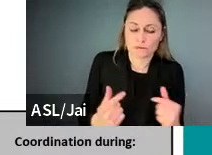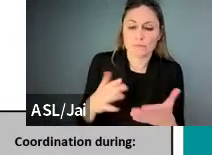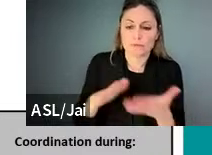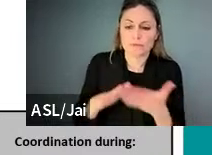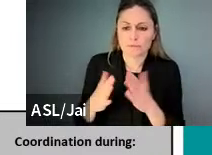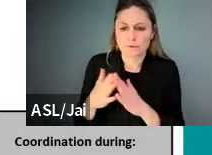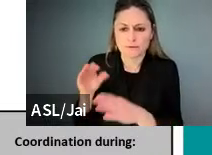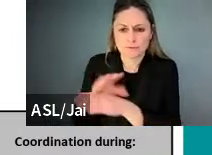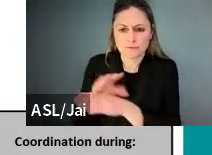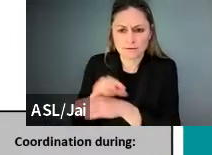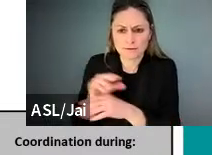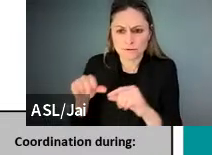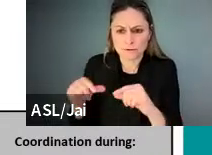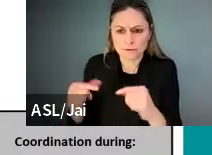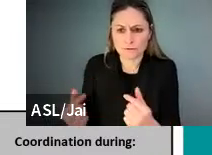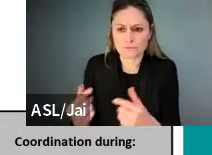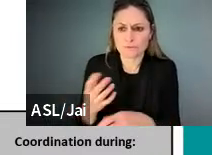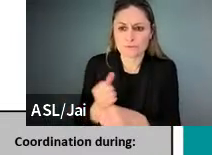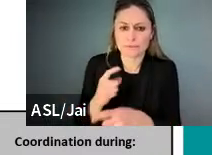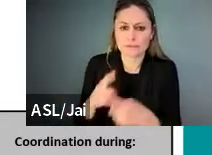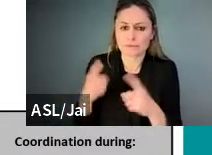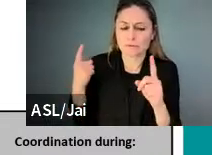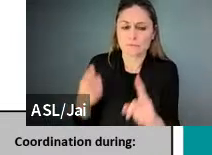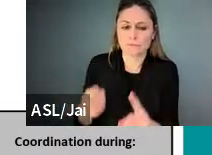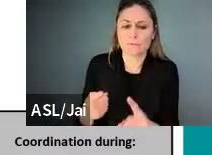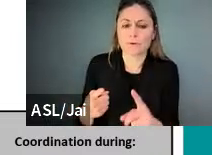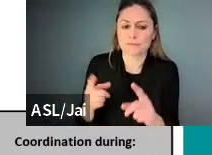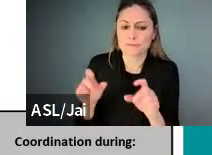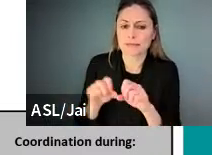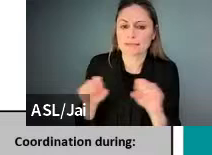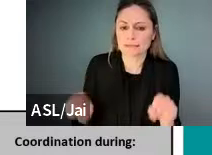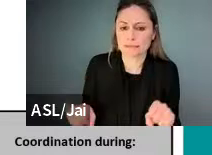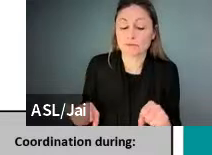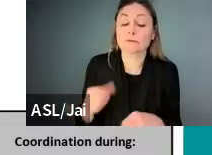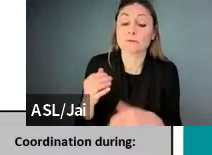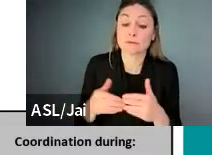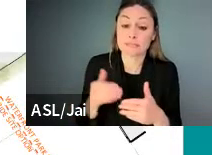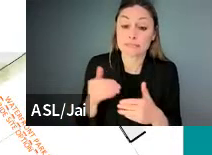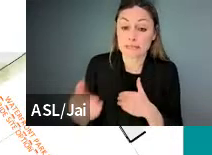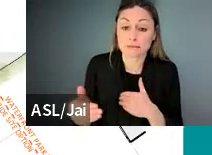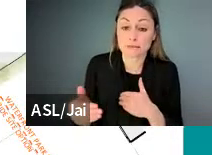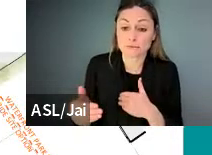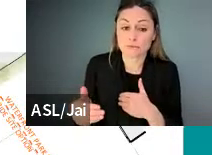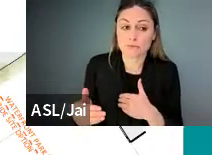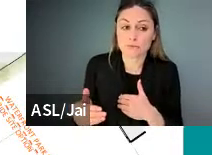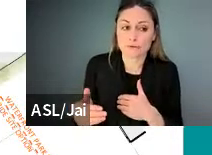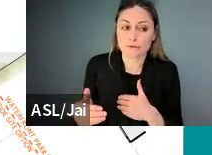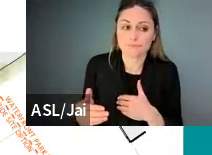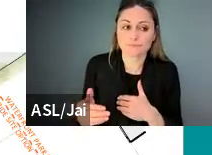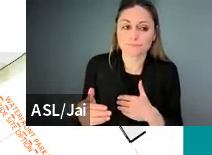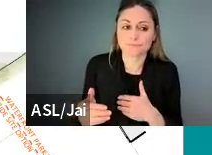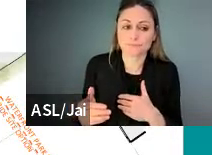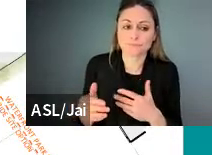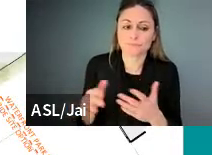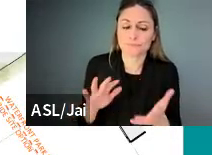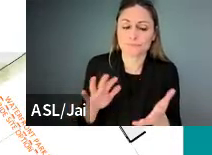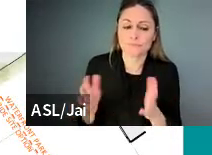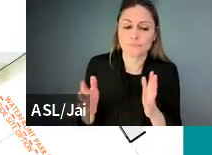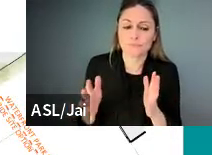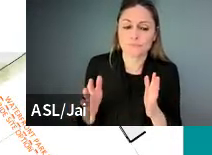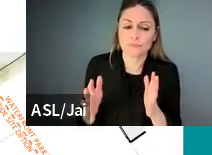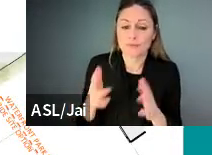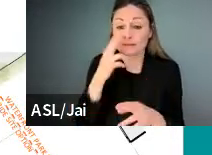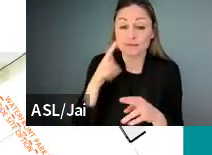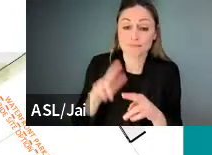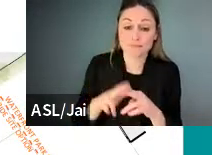group and to get to the point of that station. So if you go to the next one, it gets to be the more sort of fun